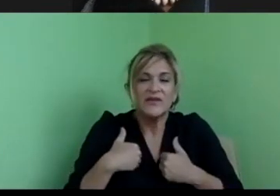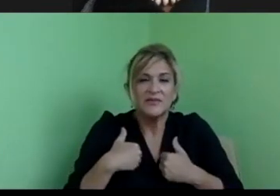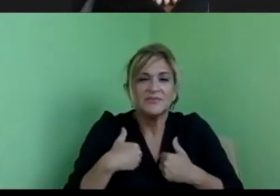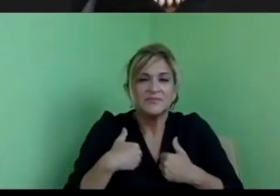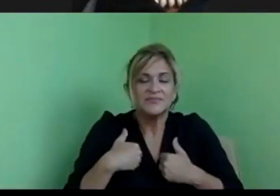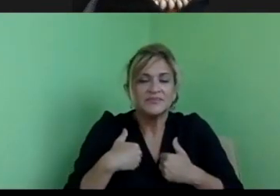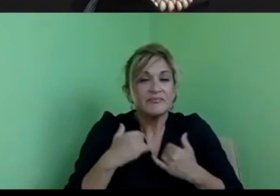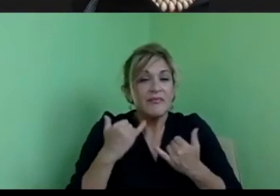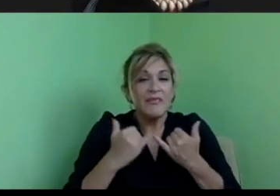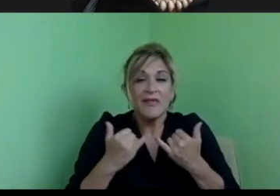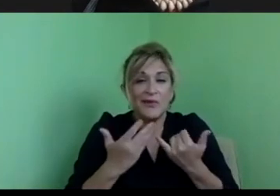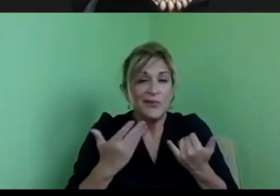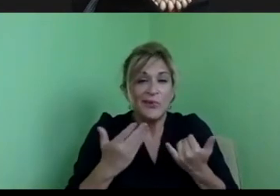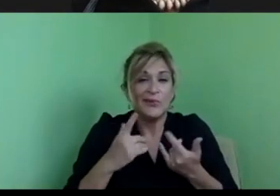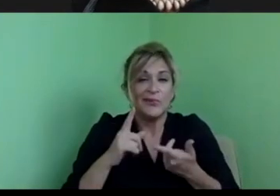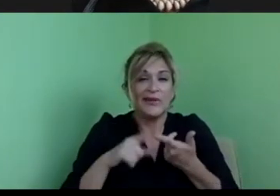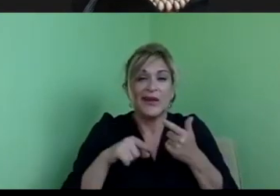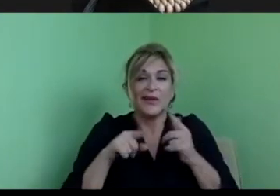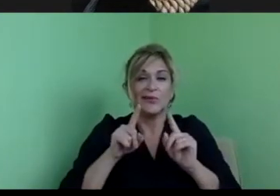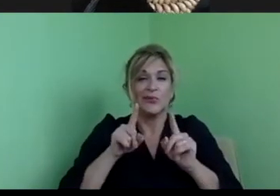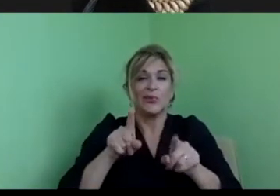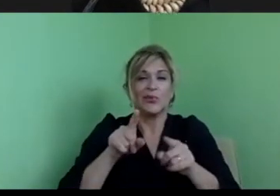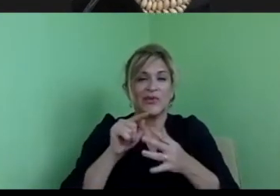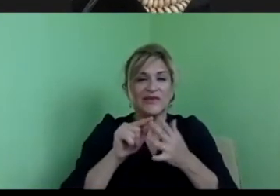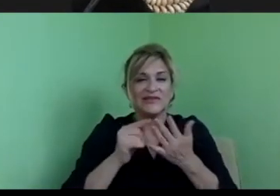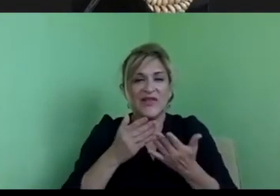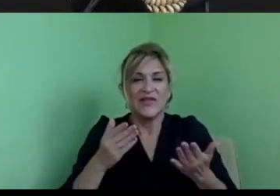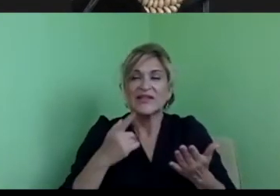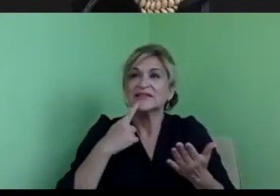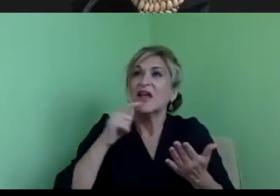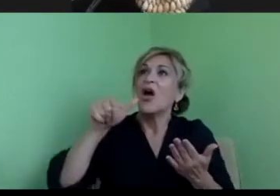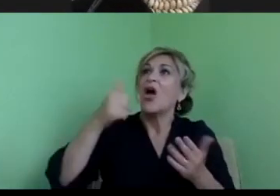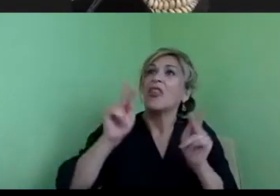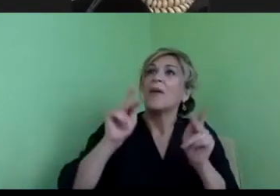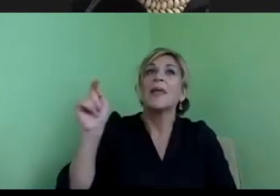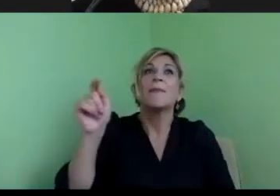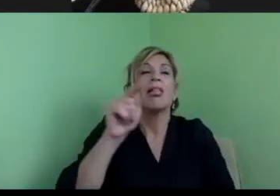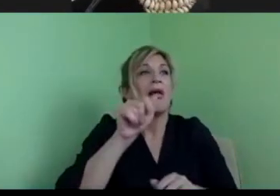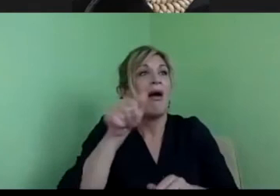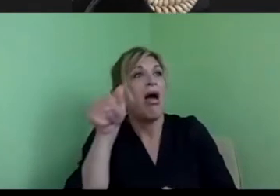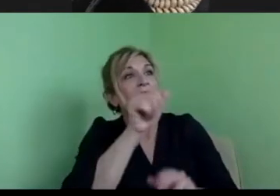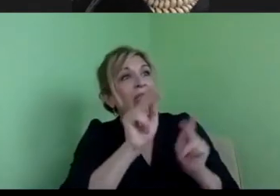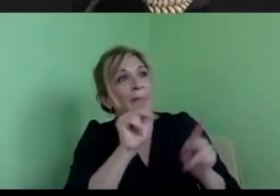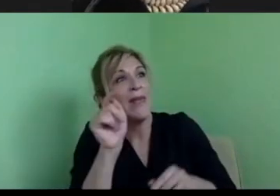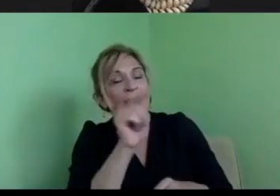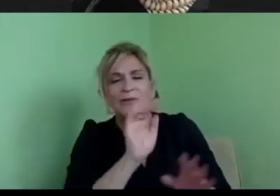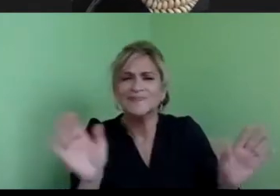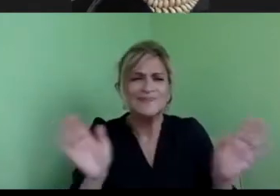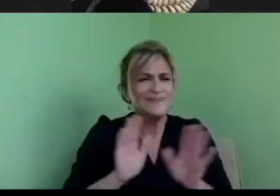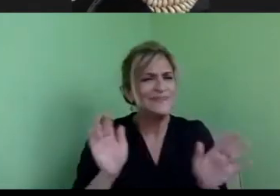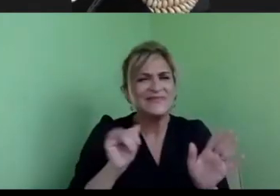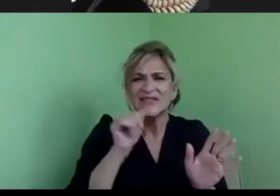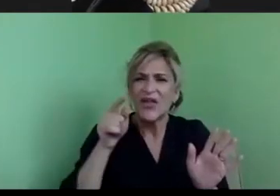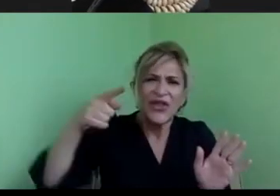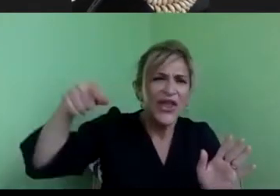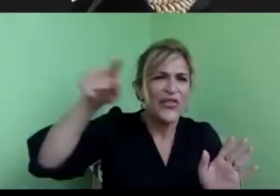we can't go to these like you know things and like say it's the other people it's the other people it's the other it is not the other it is